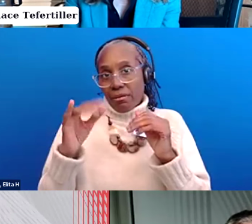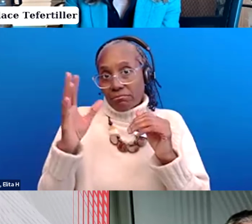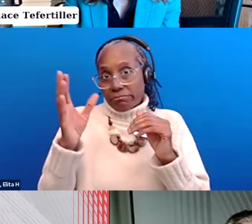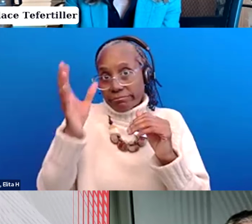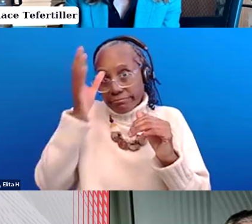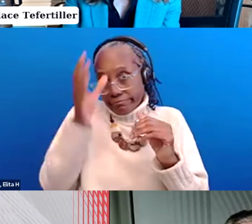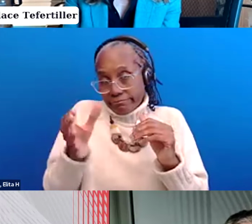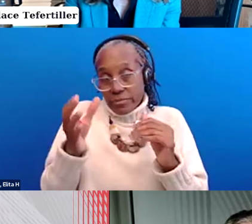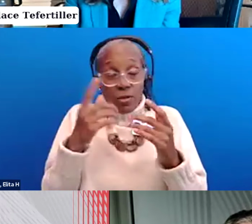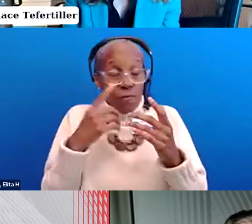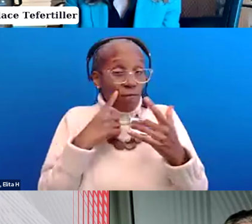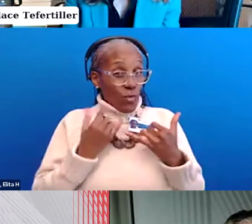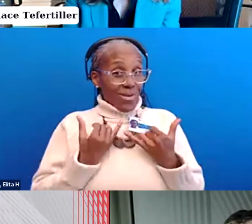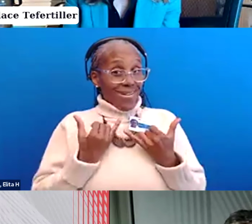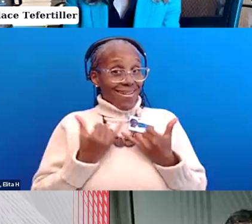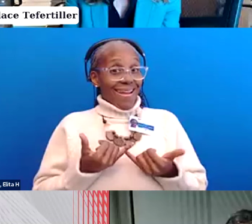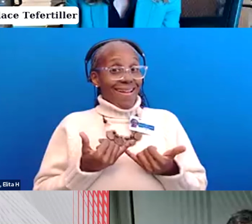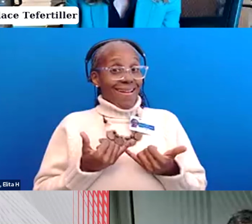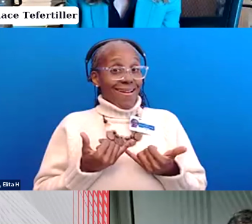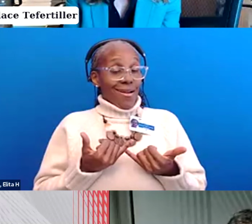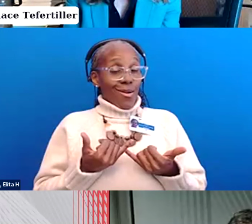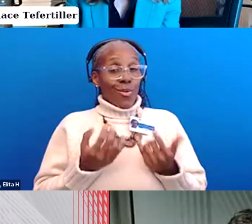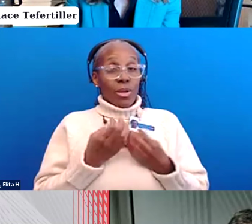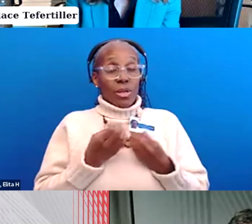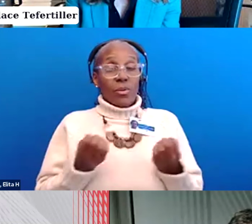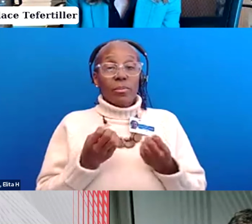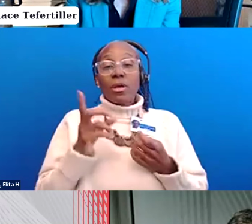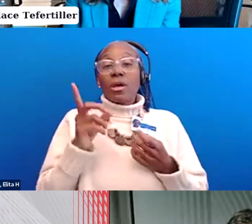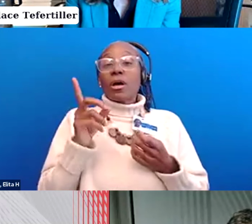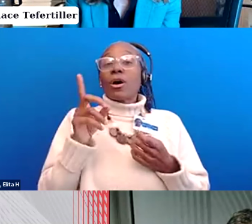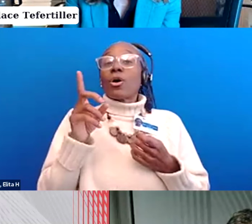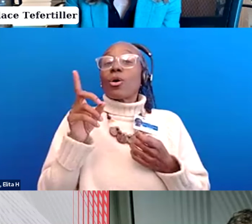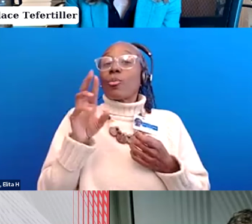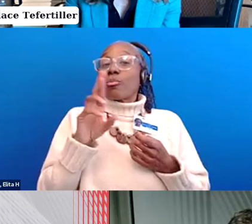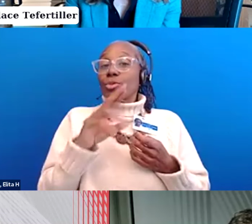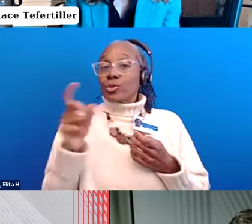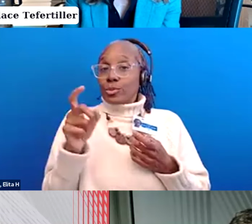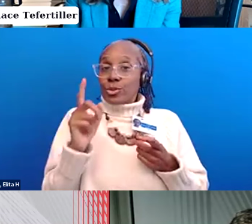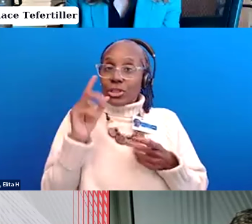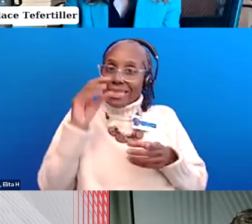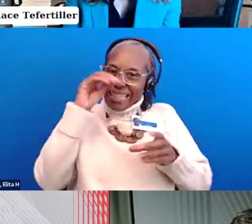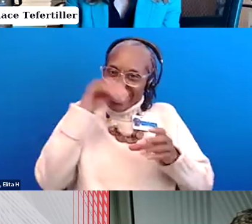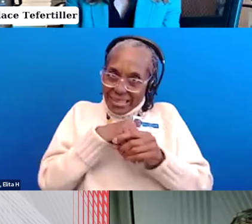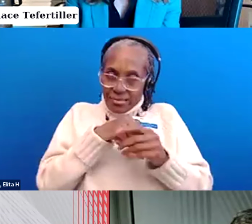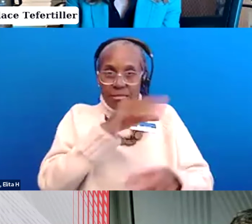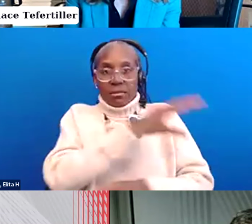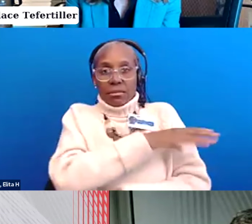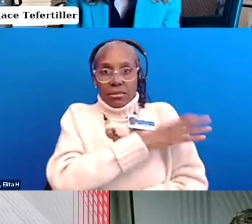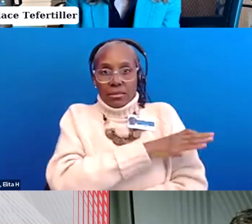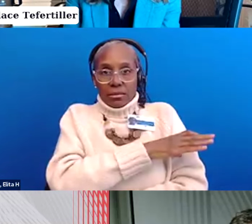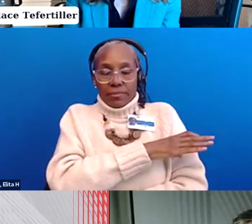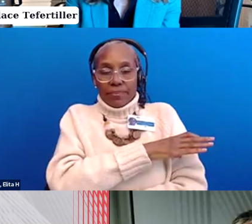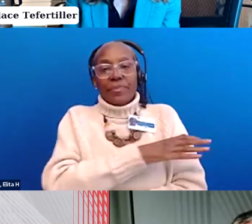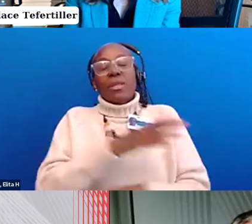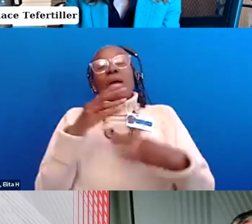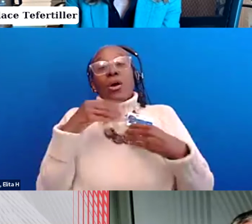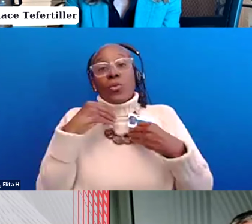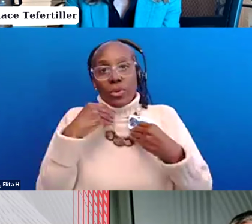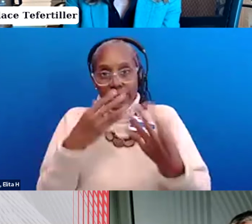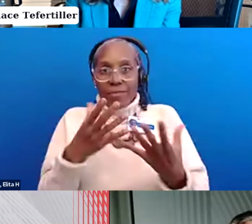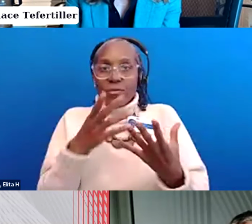So I think for right now, the device will be prescribed in clinic and will be used by healthcare providers, but